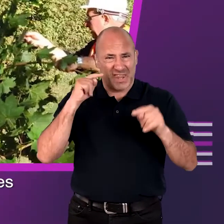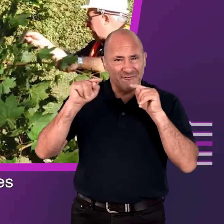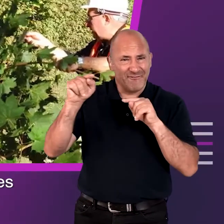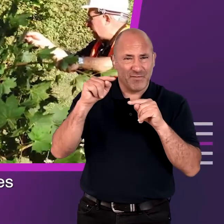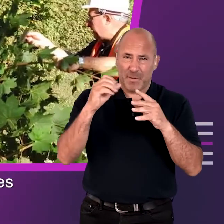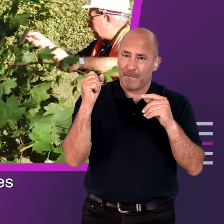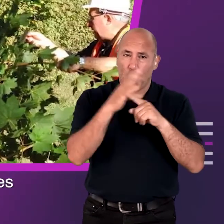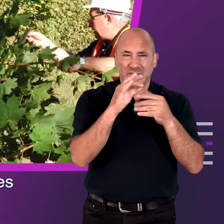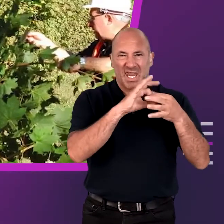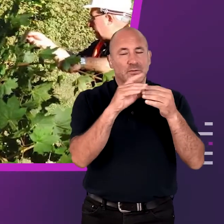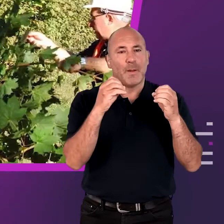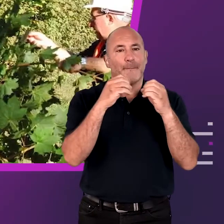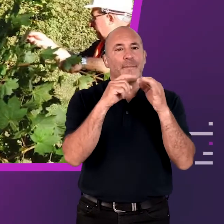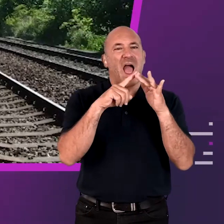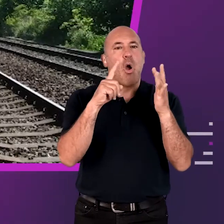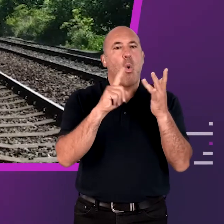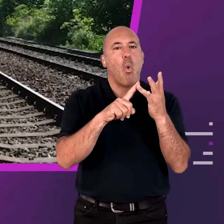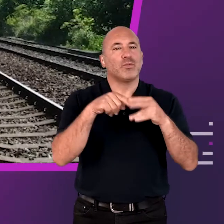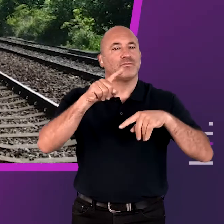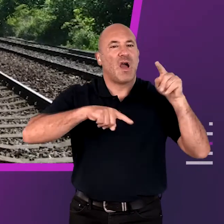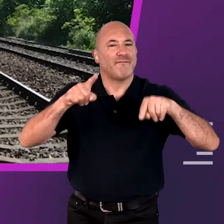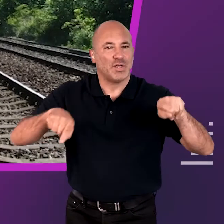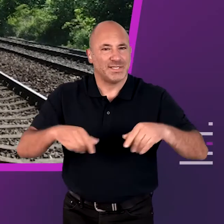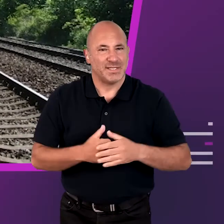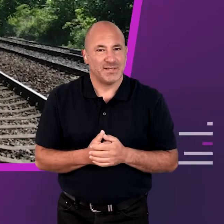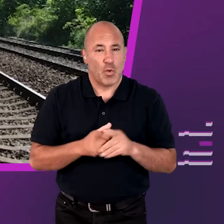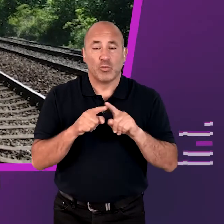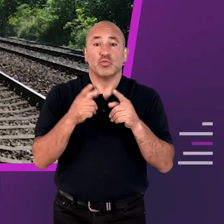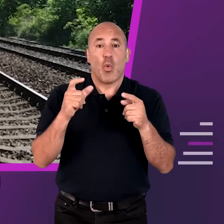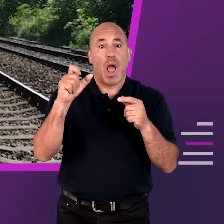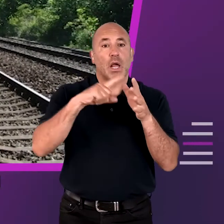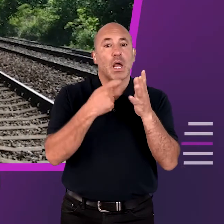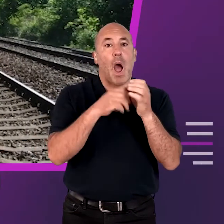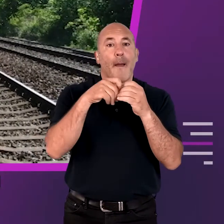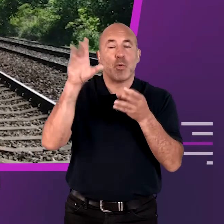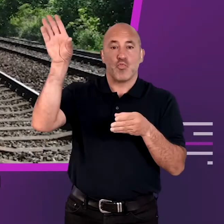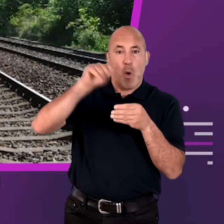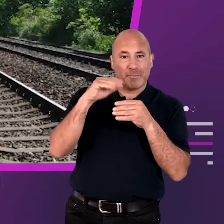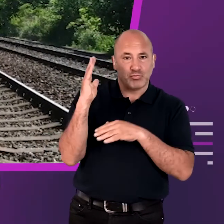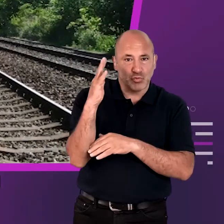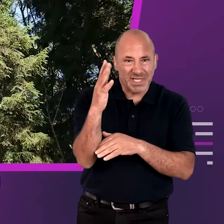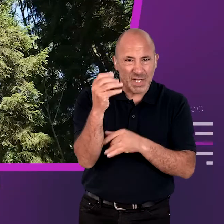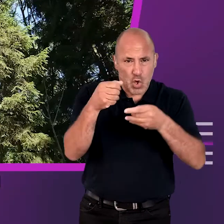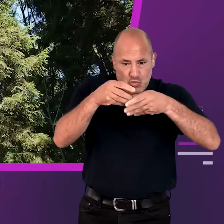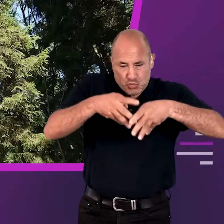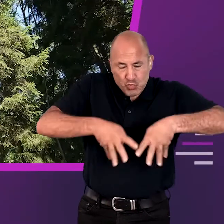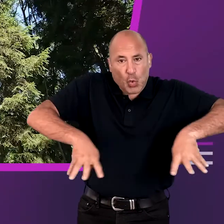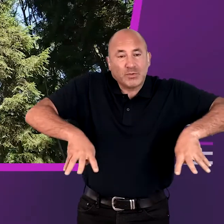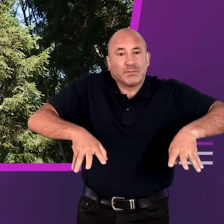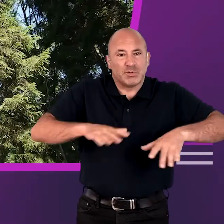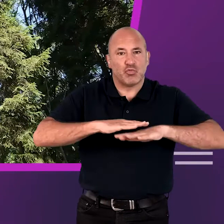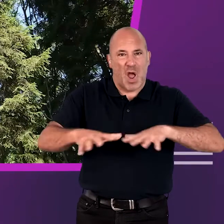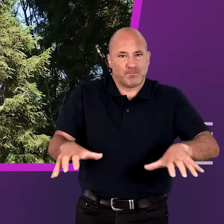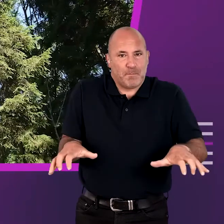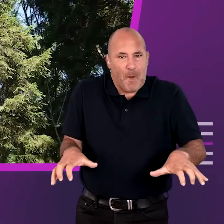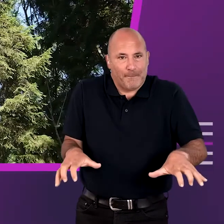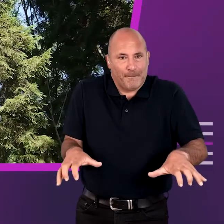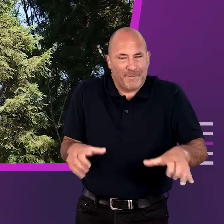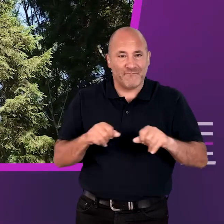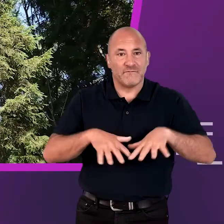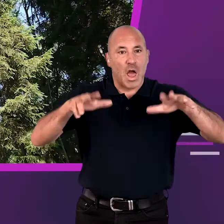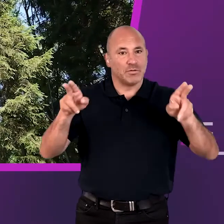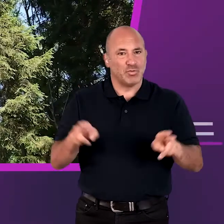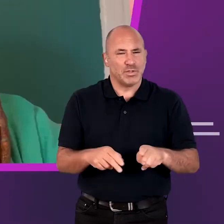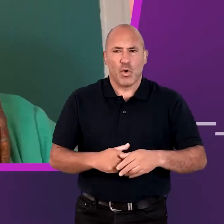species, and they are a really important part of helping biodiversity. They also absorb carbon, and their roots help to keep the ground stable and reduce